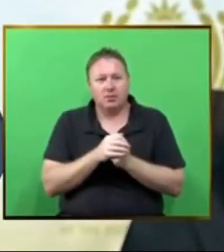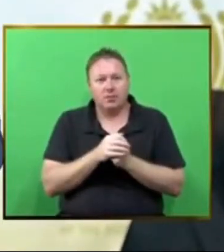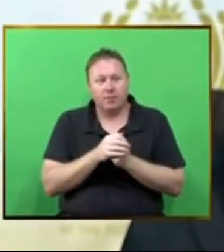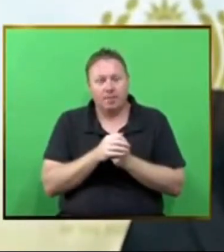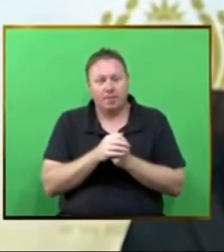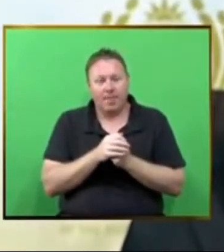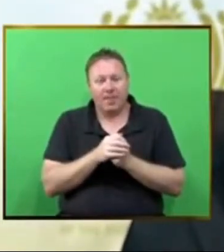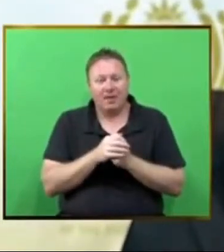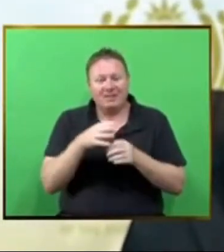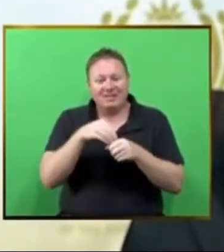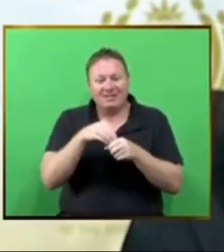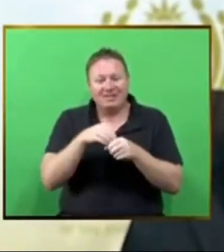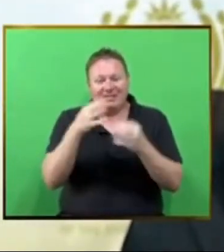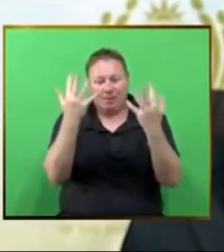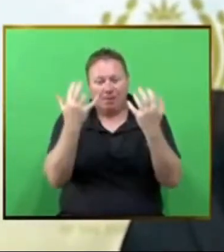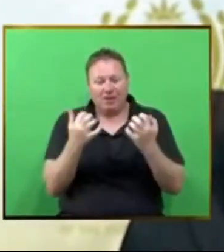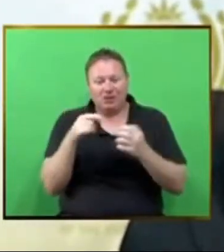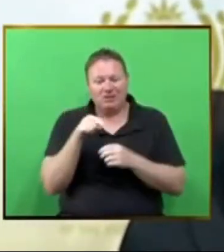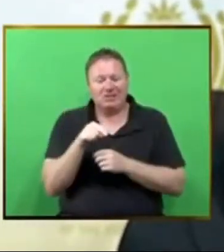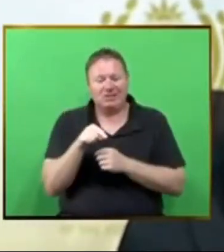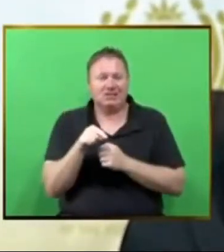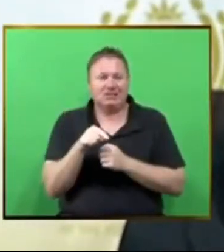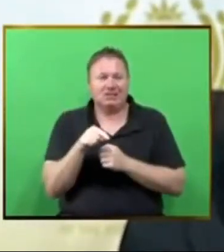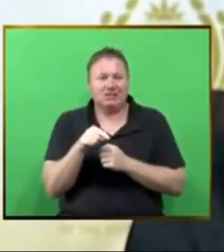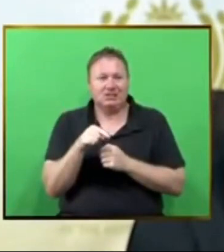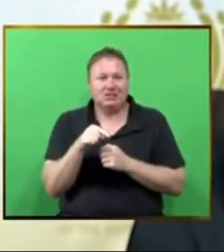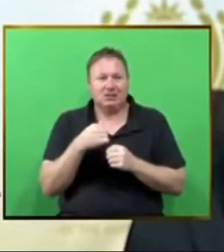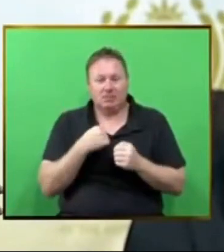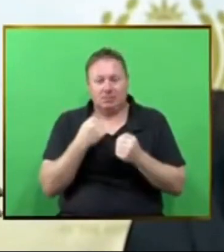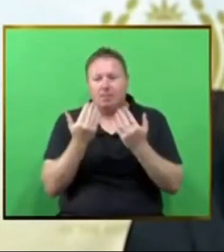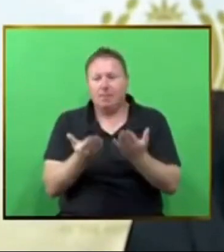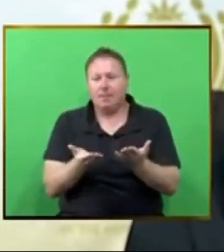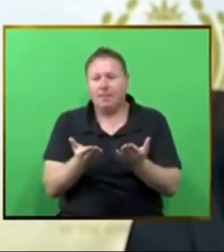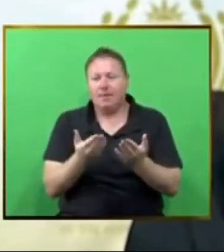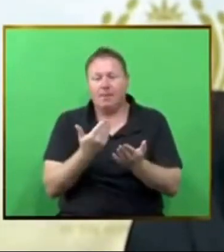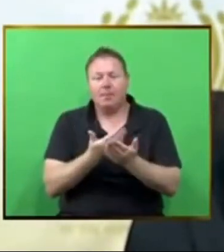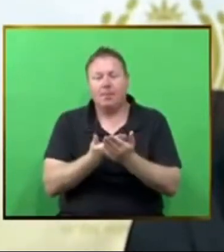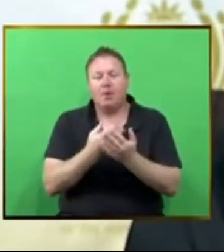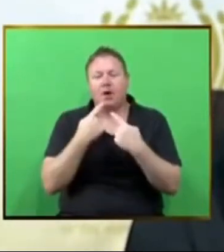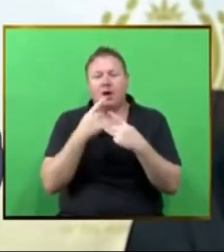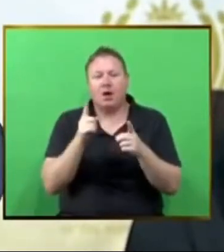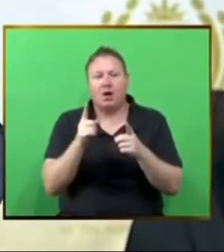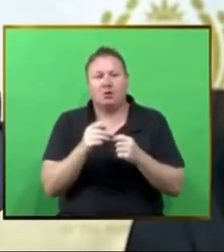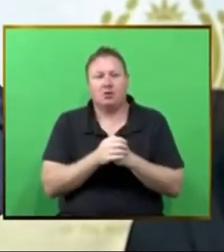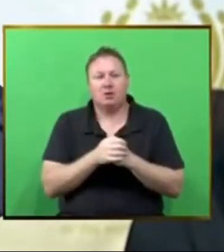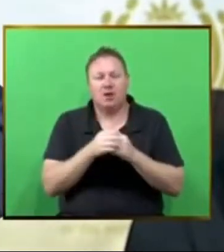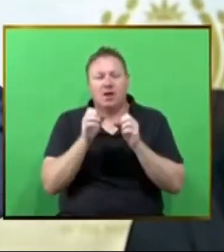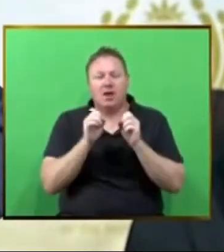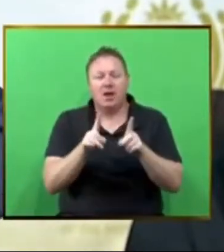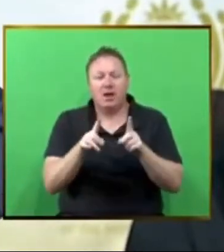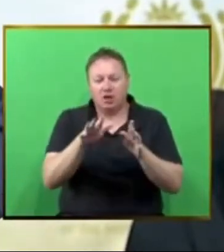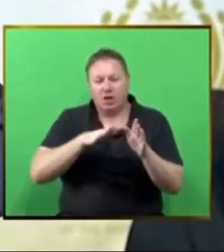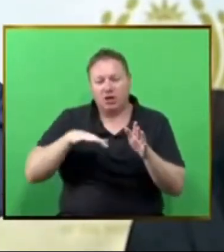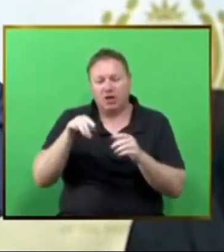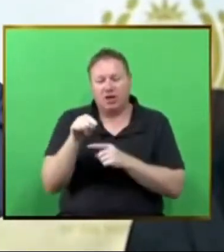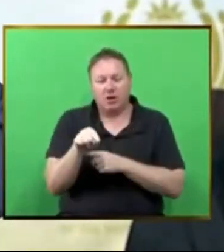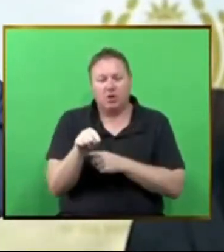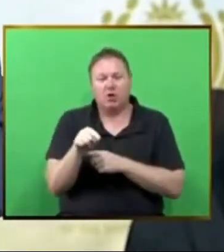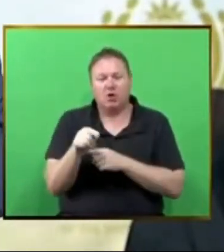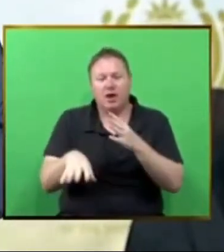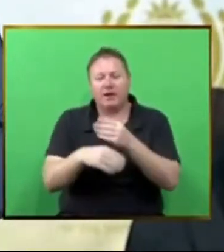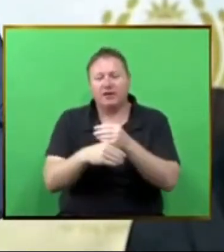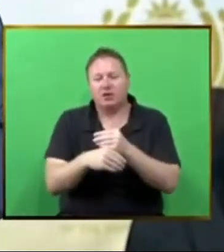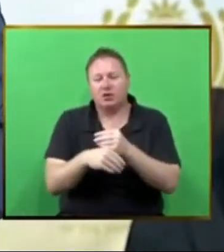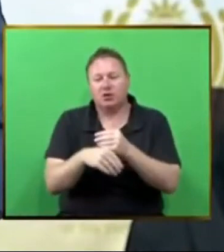In this budget, I'm able to announce that the education sector is allocated an